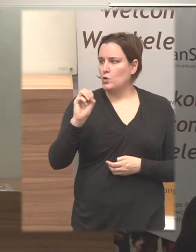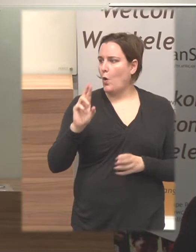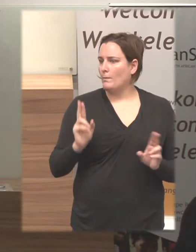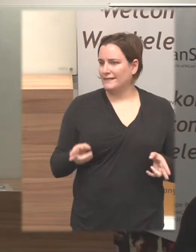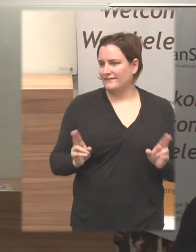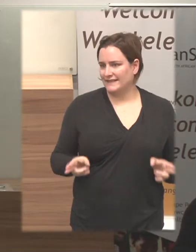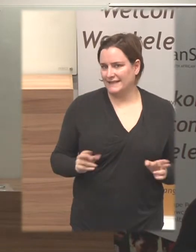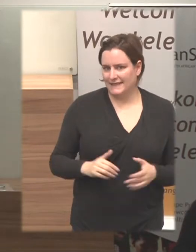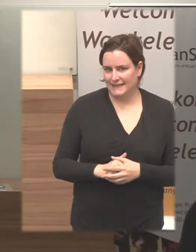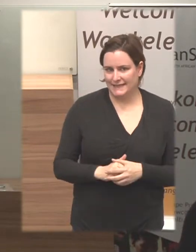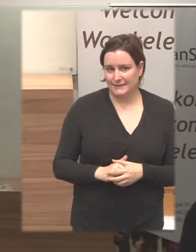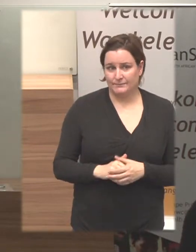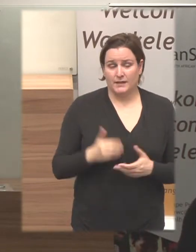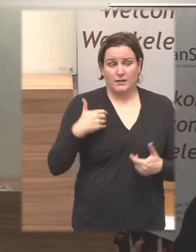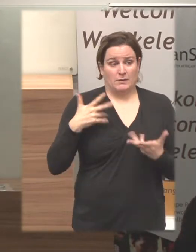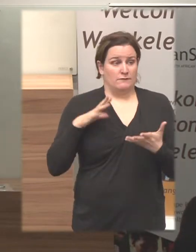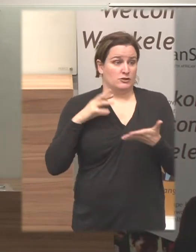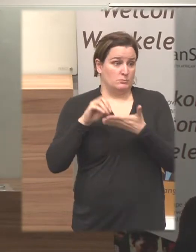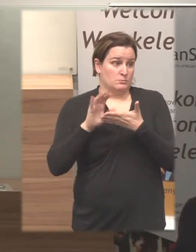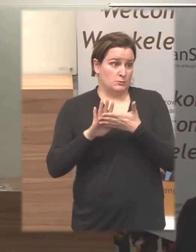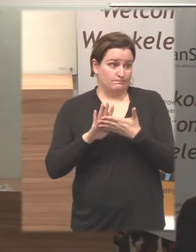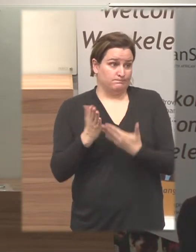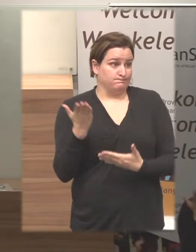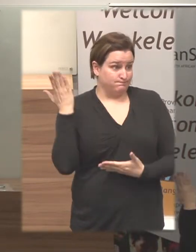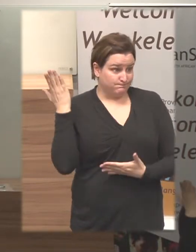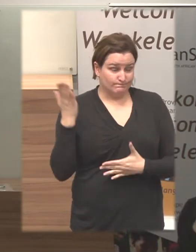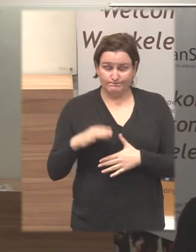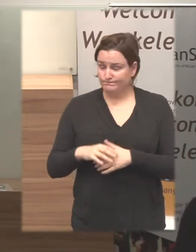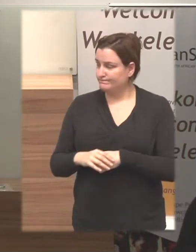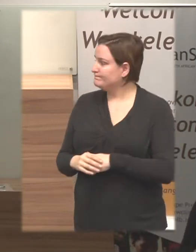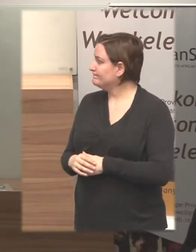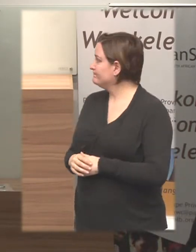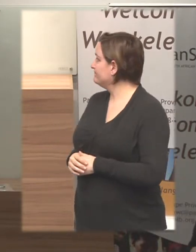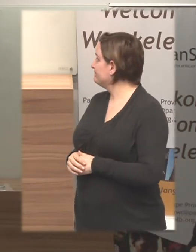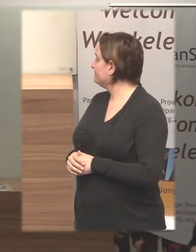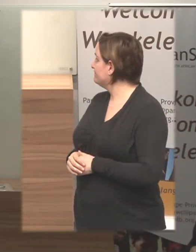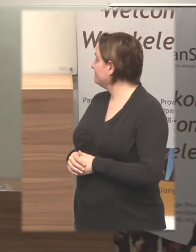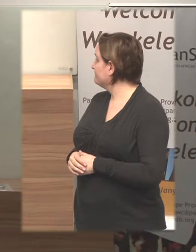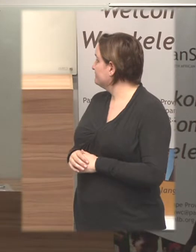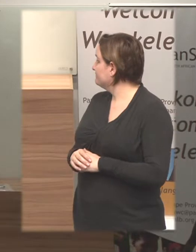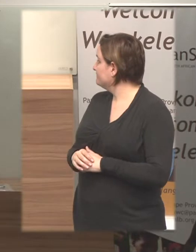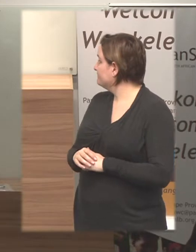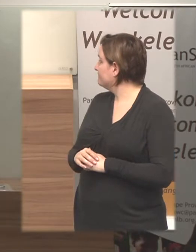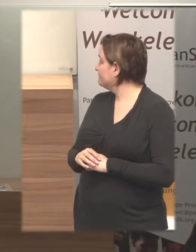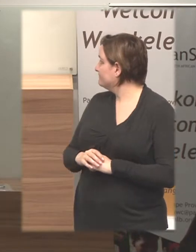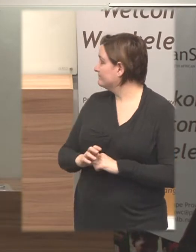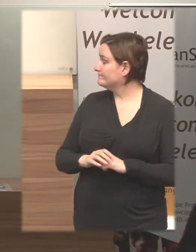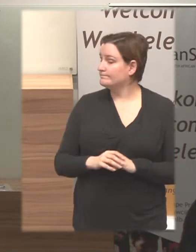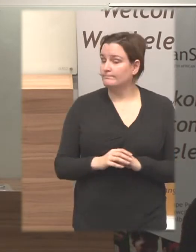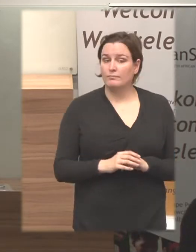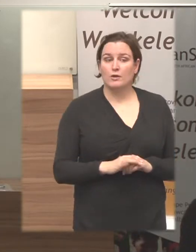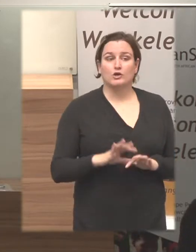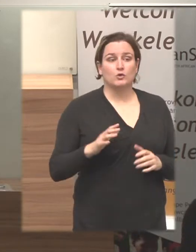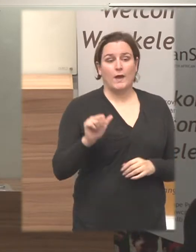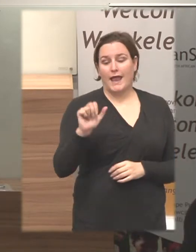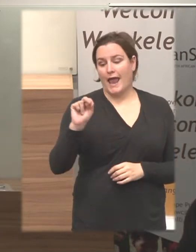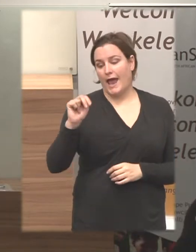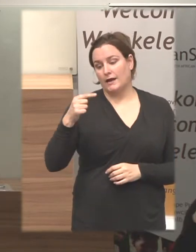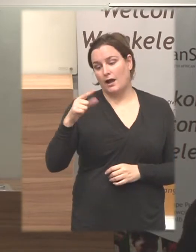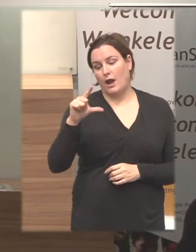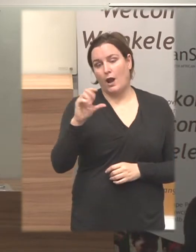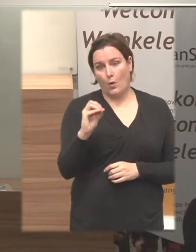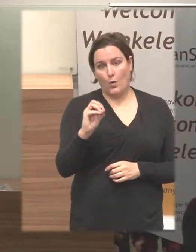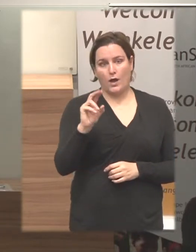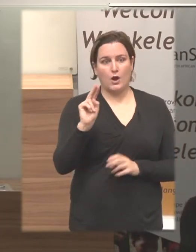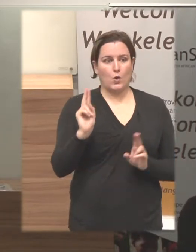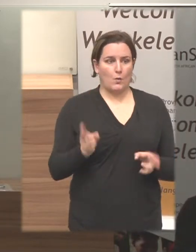and whiteness, because I'll show how these two can link to each other. So the term Enjoynormativity I'm